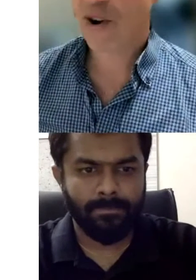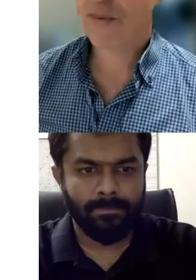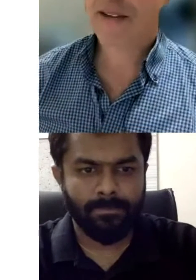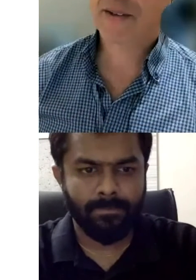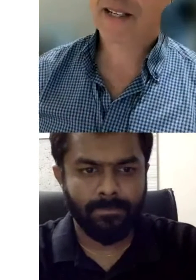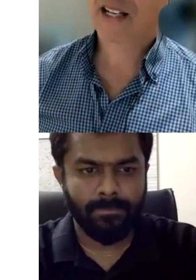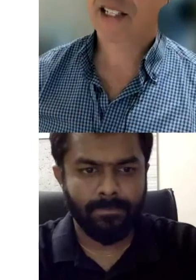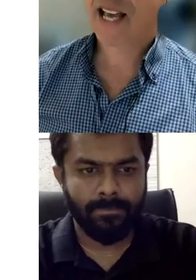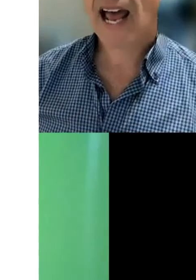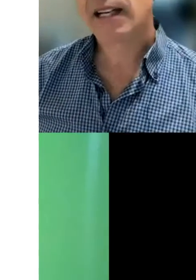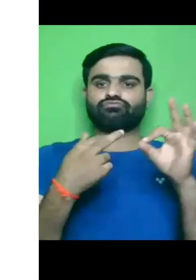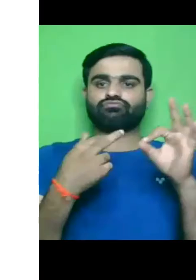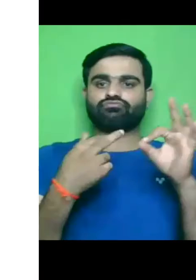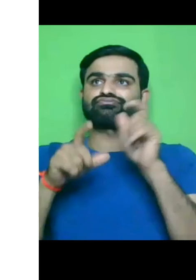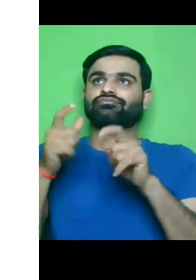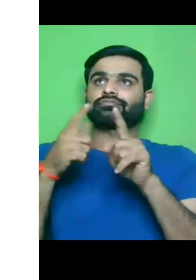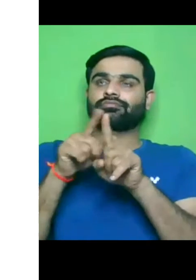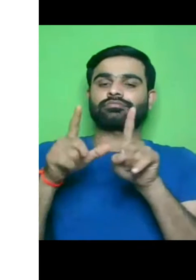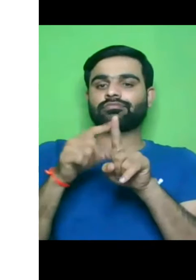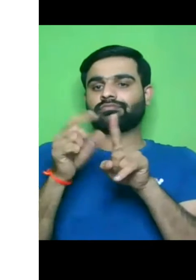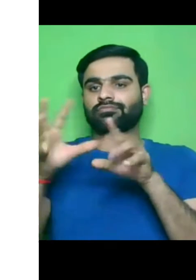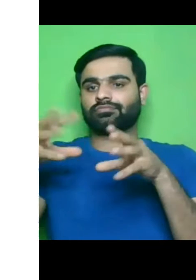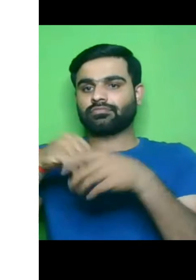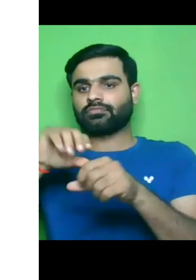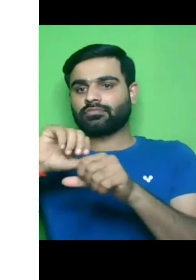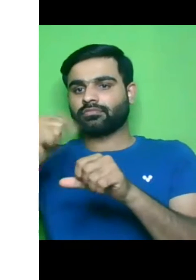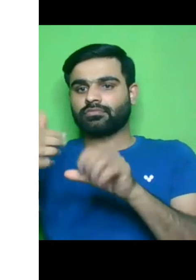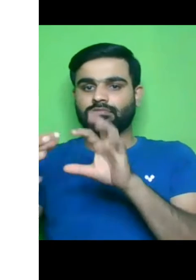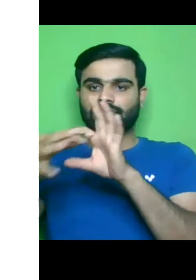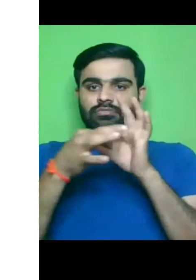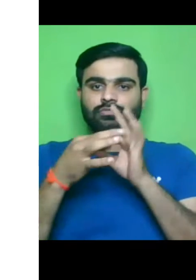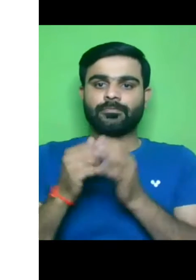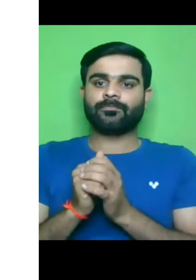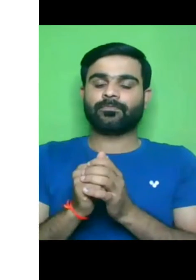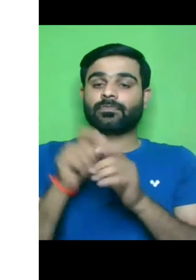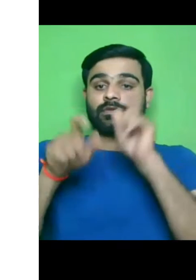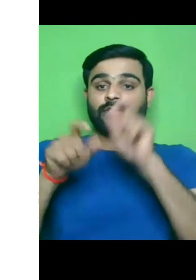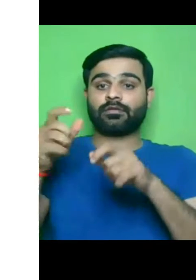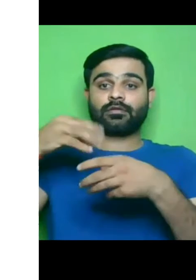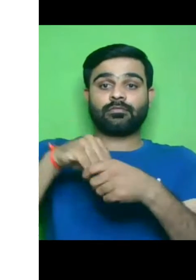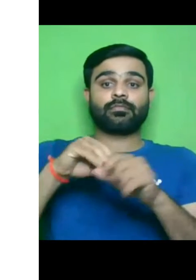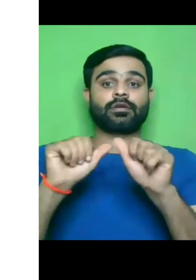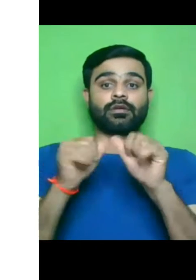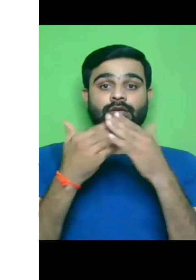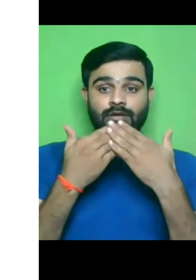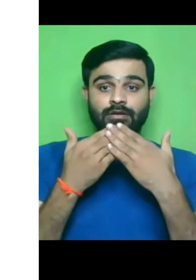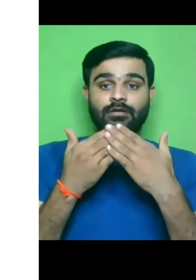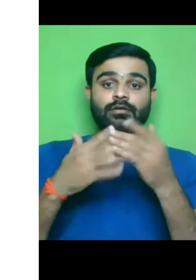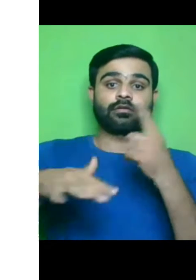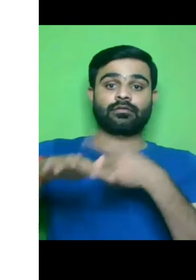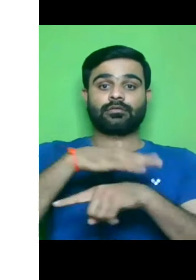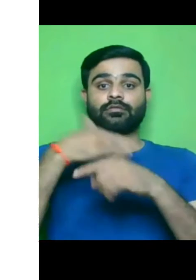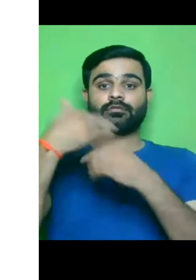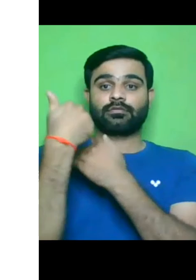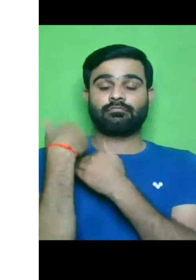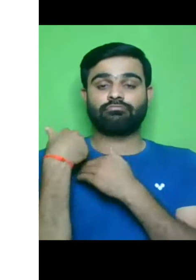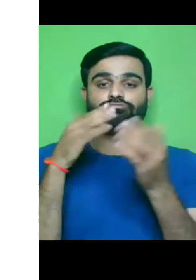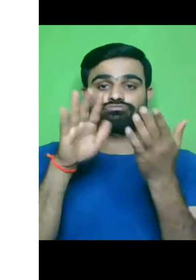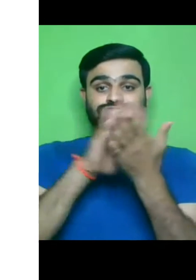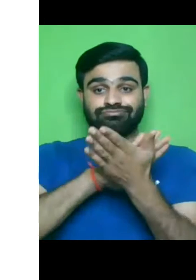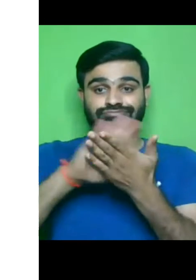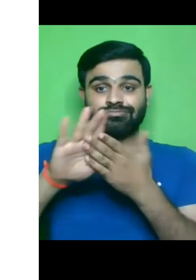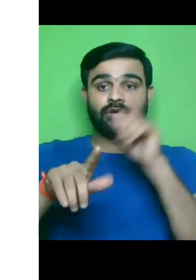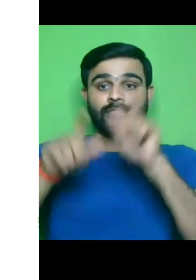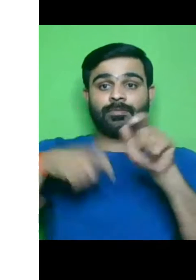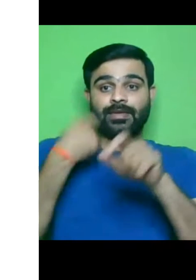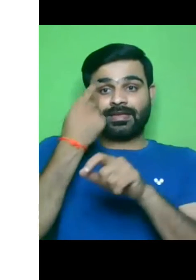there is fraud, we have to acknowledge that, and complaints when the system isn't working. So it has to be accountable, responsive, and transparent. People have to